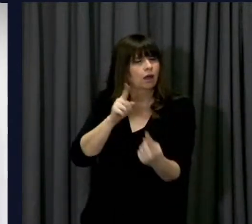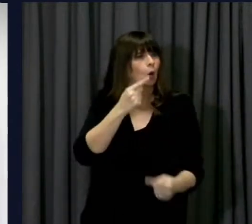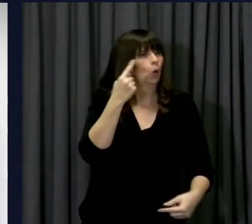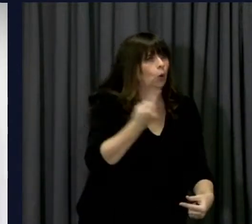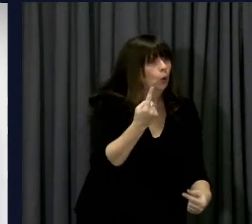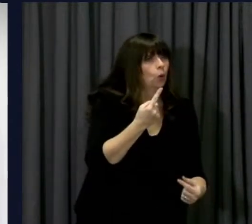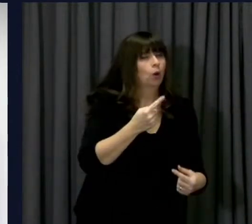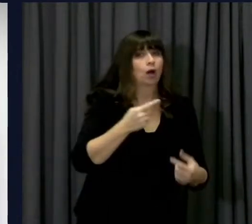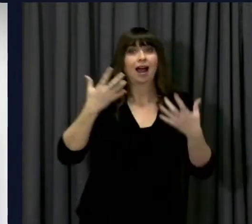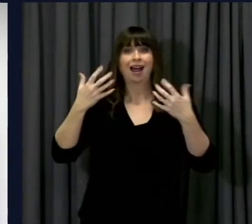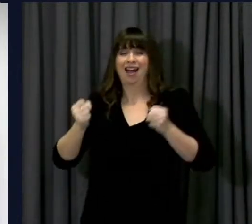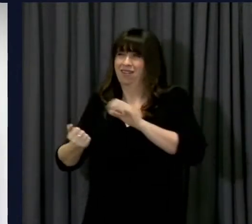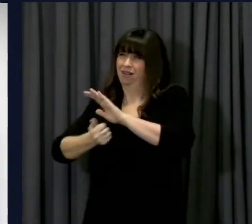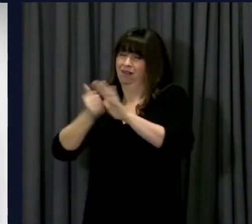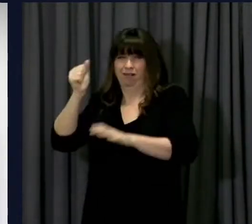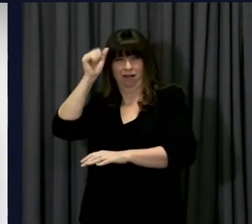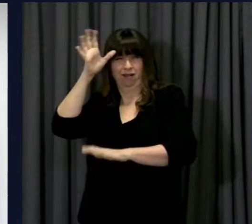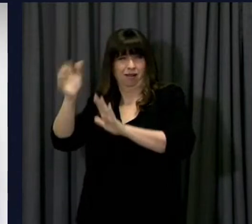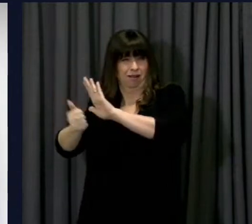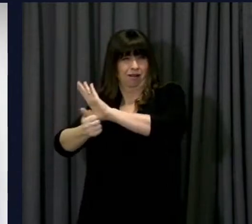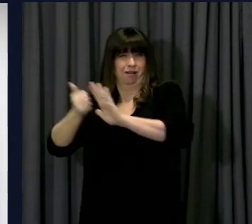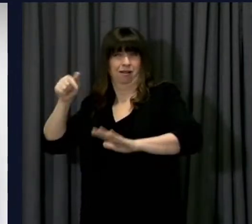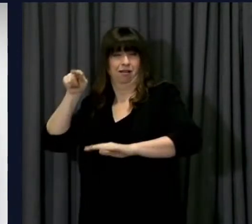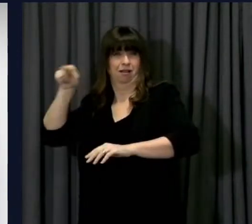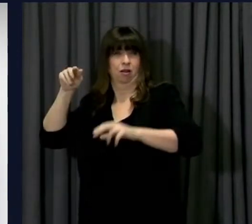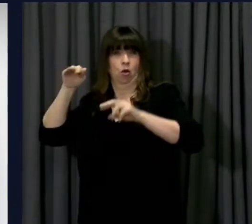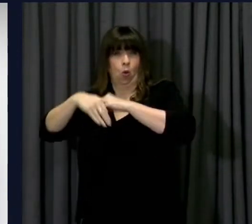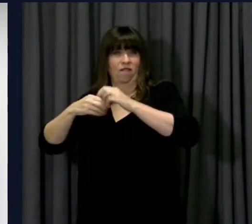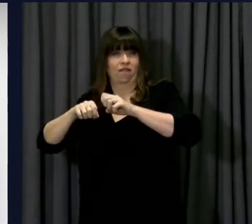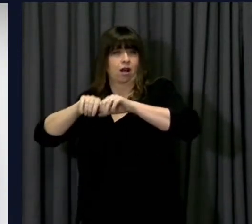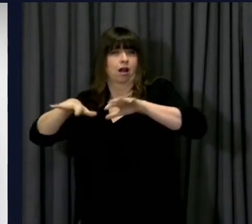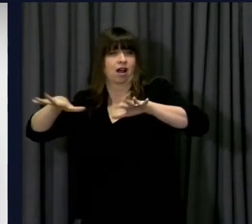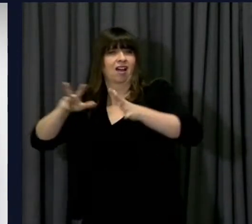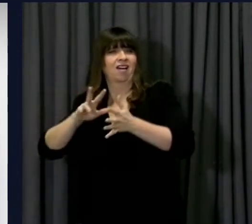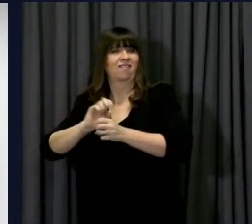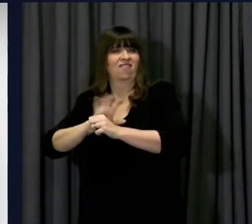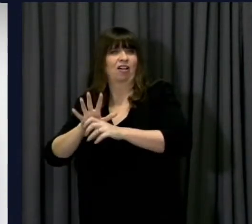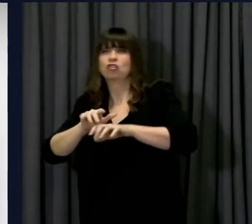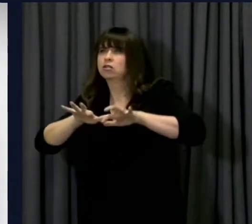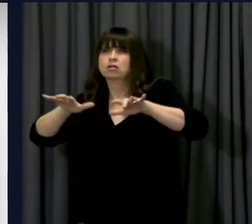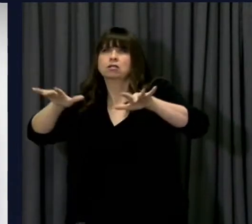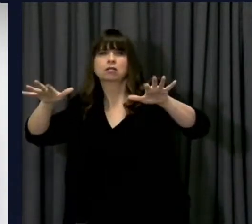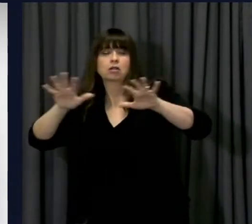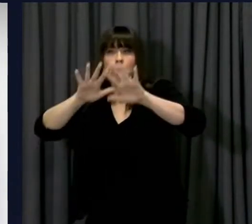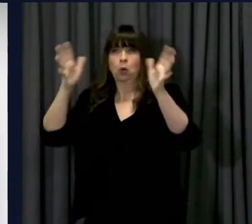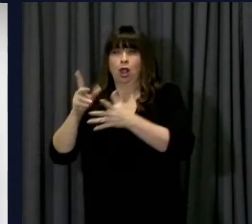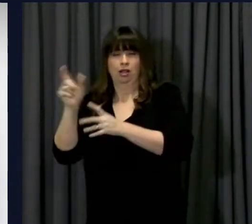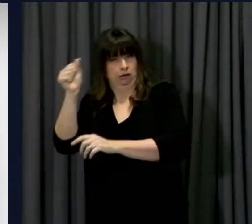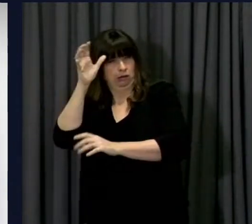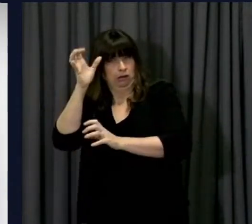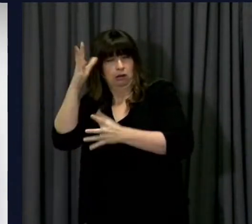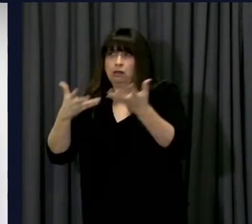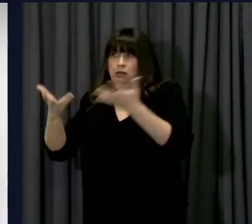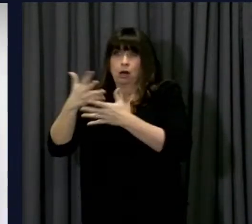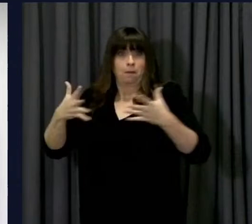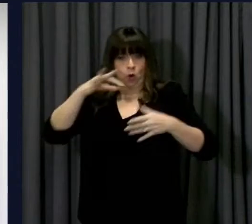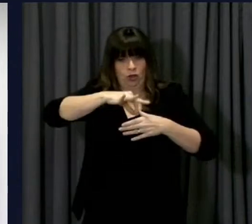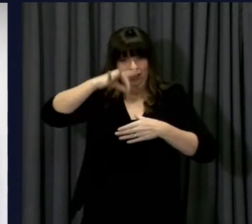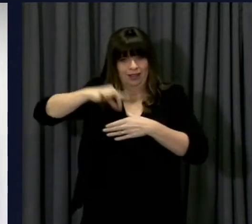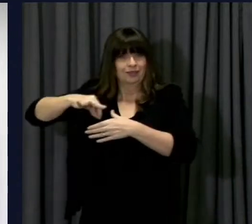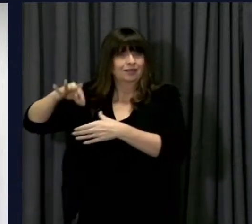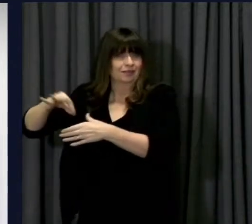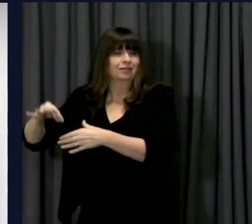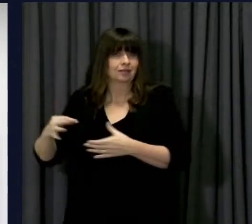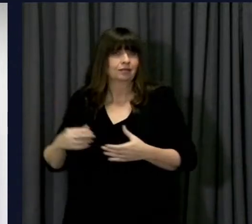Wales epidemiologists, and we'll also target testing to identify any further spread. We're